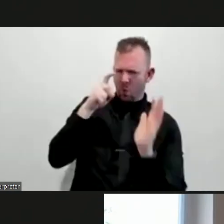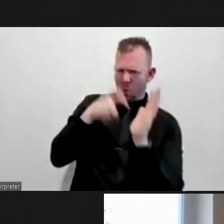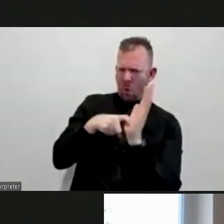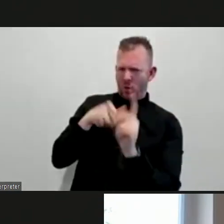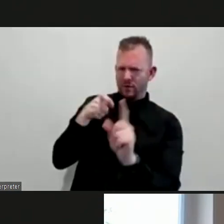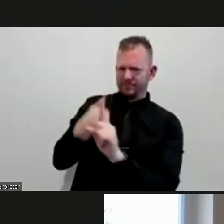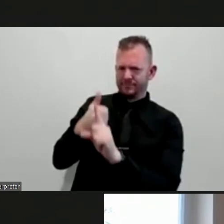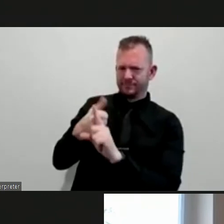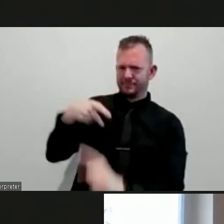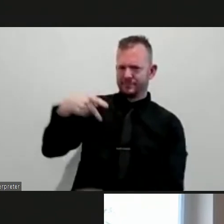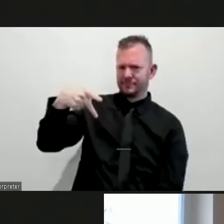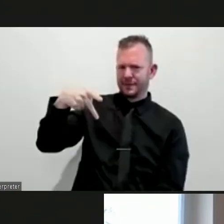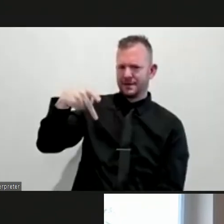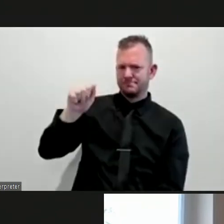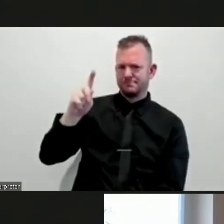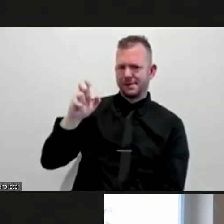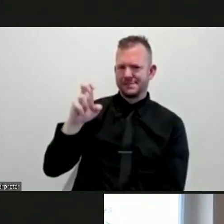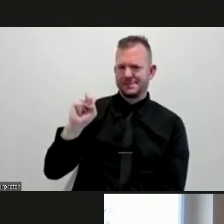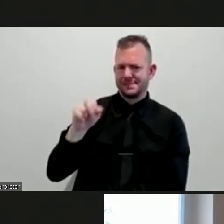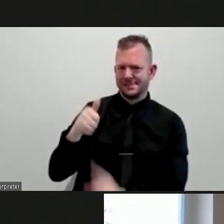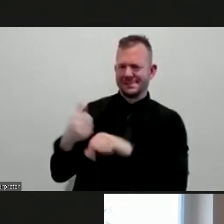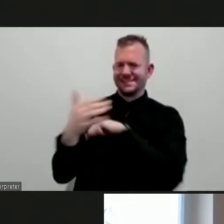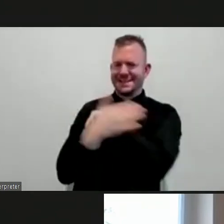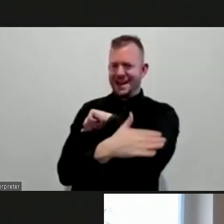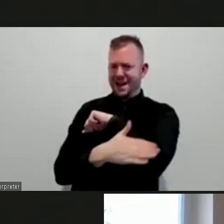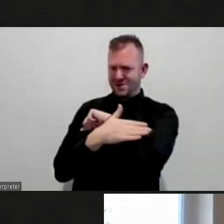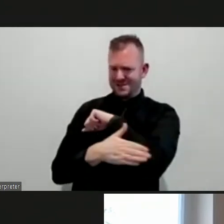on Friday that had to be canceled. Is that not the case anymore?